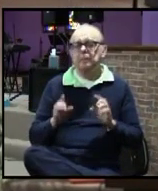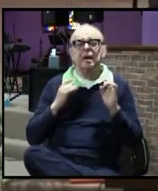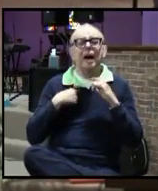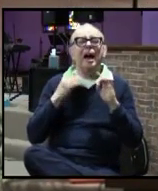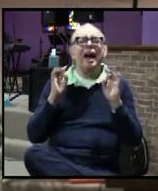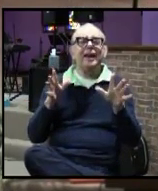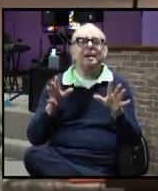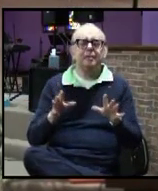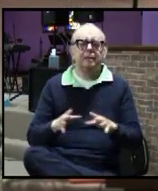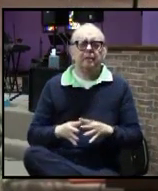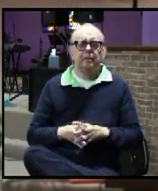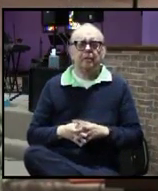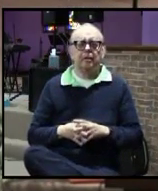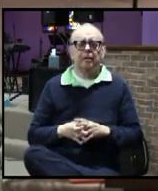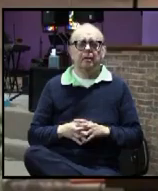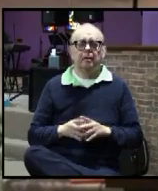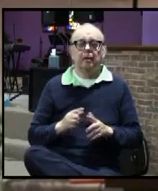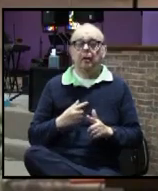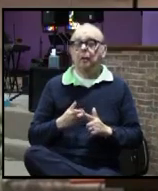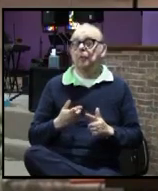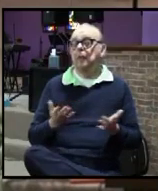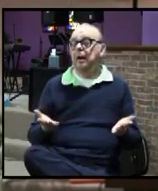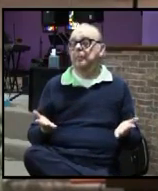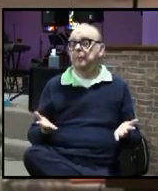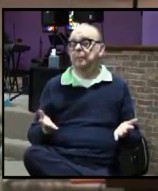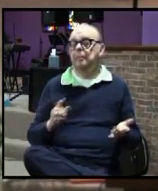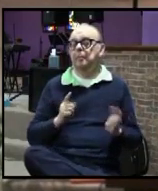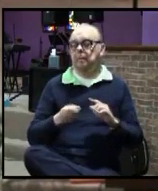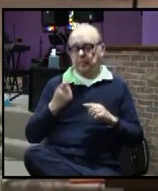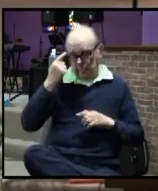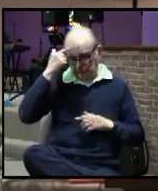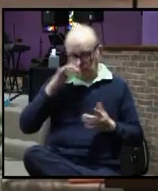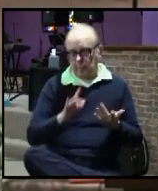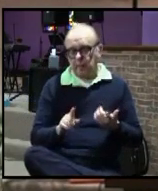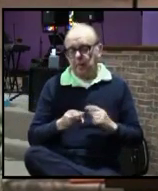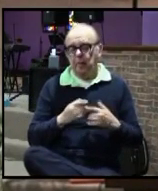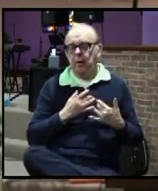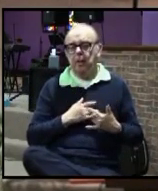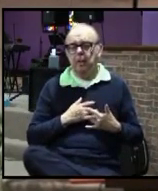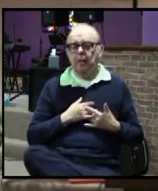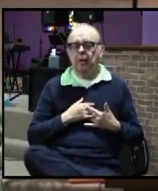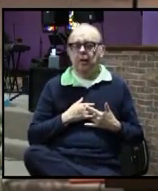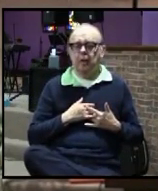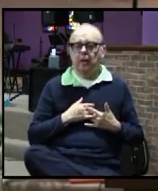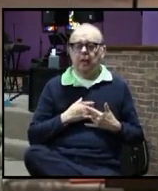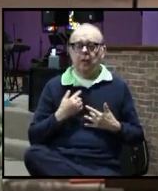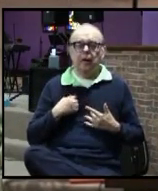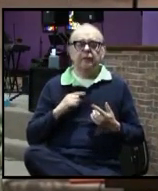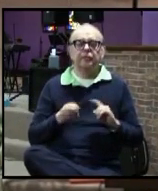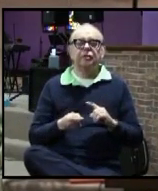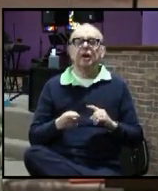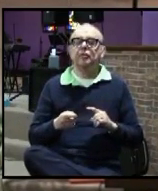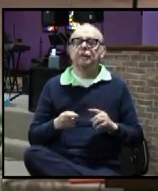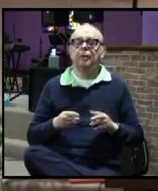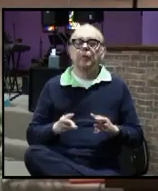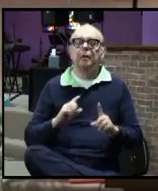come to hate it. But then here's what happens. As we change our mind, as we change our heart, then we have a change of direction.